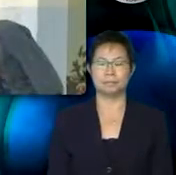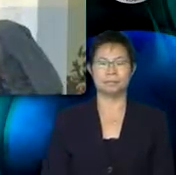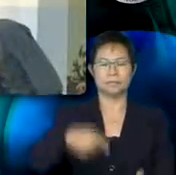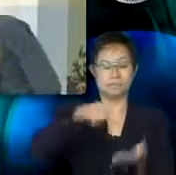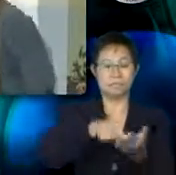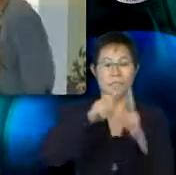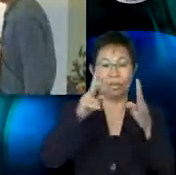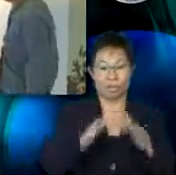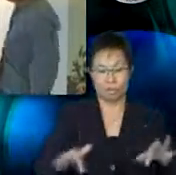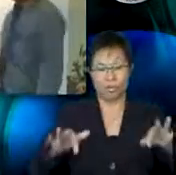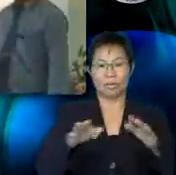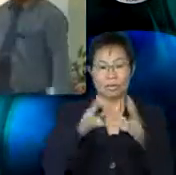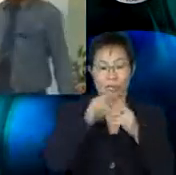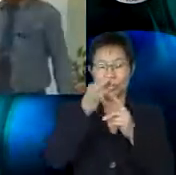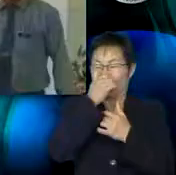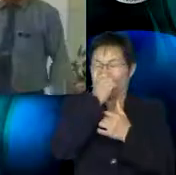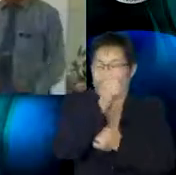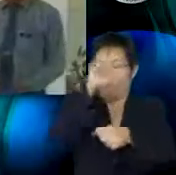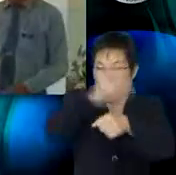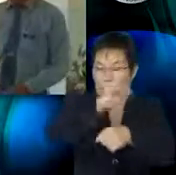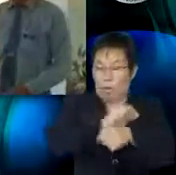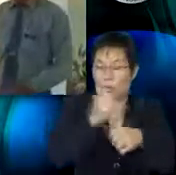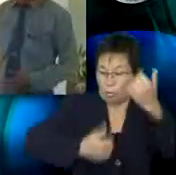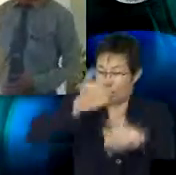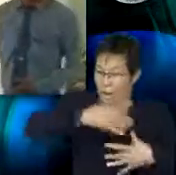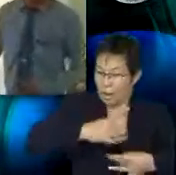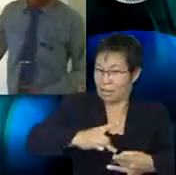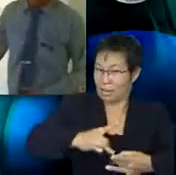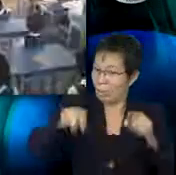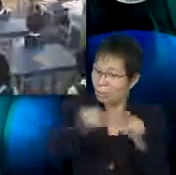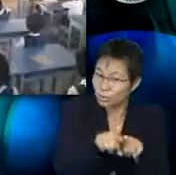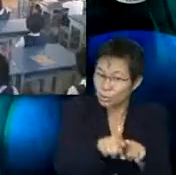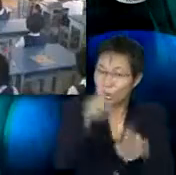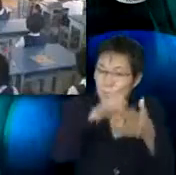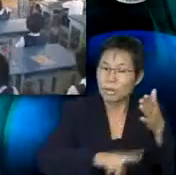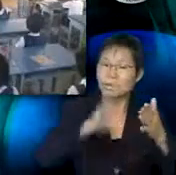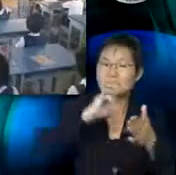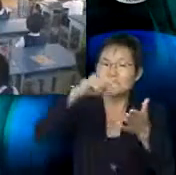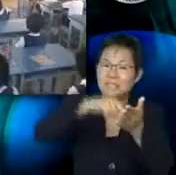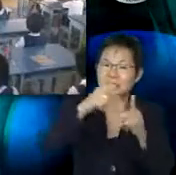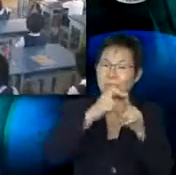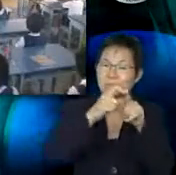This is a very interesting occupation. I think most of you like it also. What is this word?